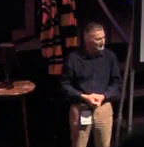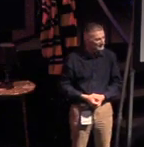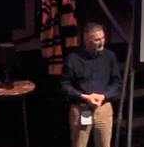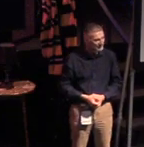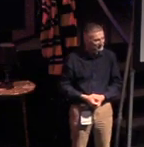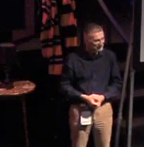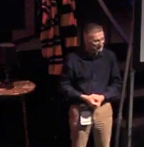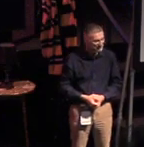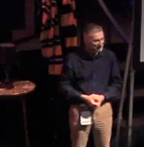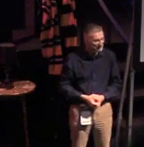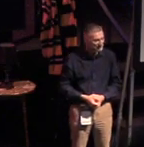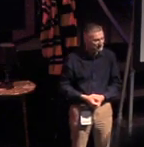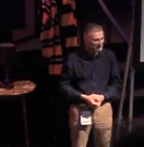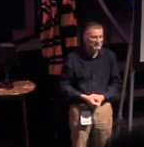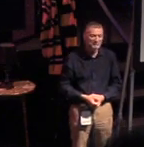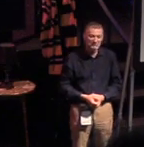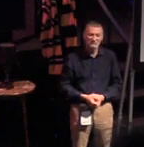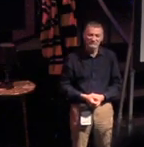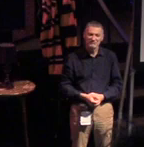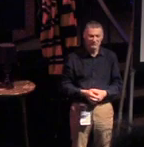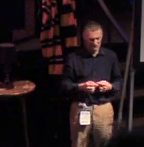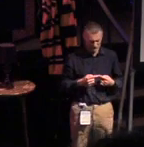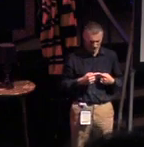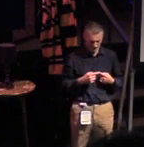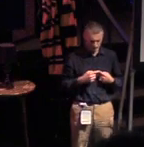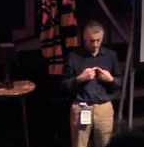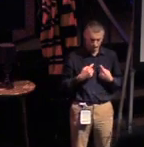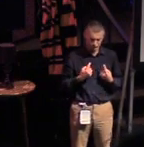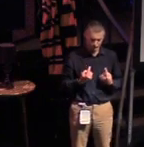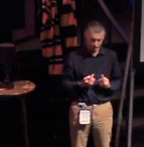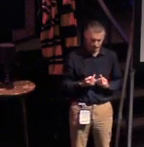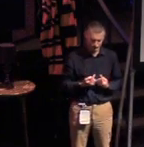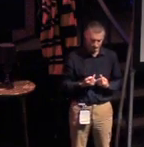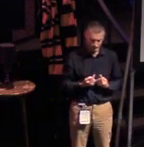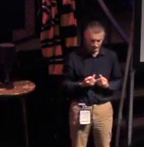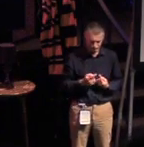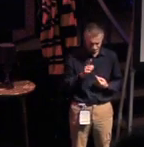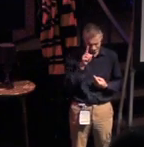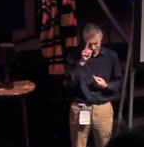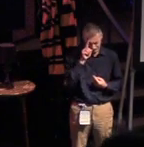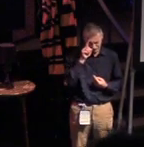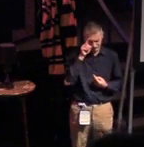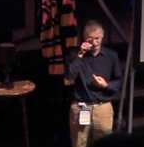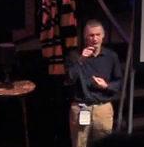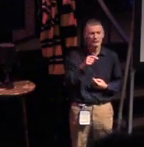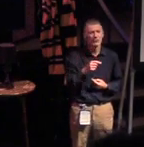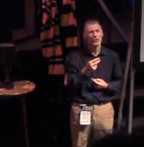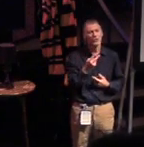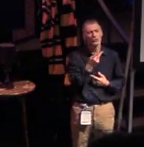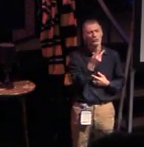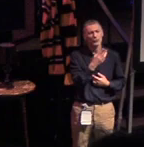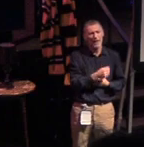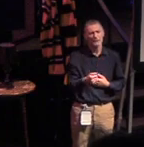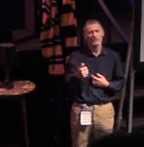we started out when when we came in and formed the administration in 2011